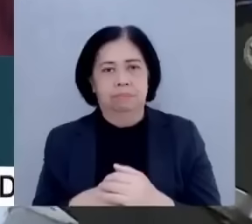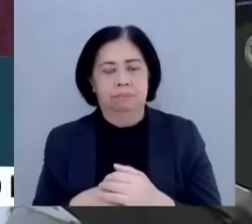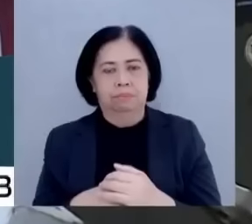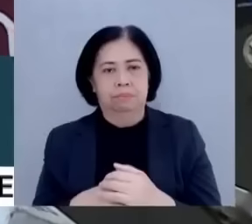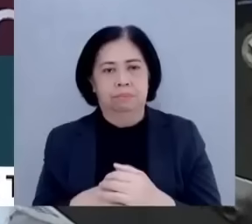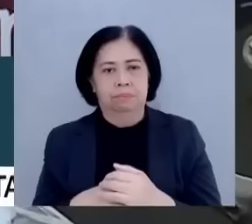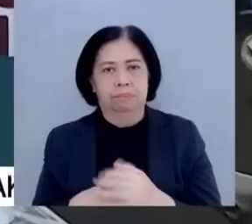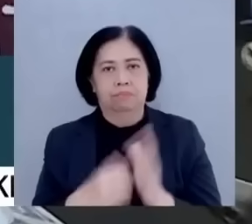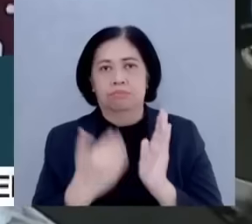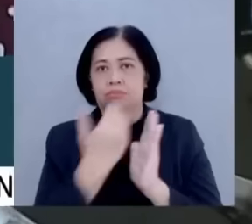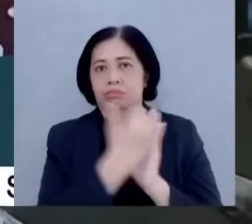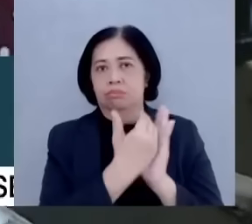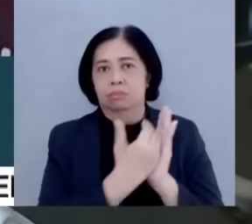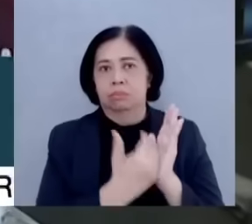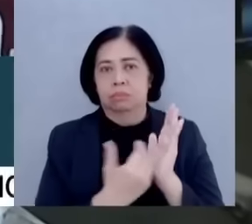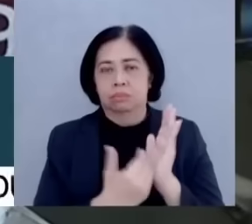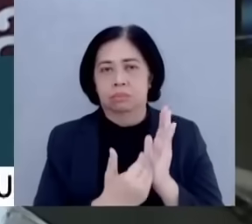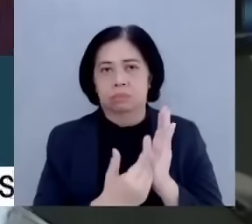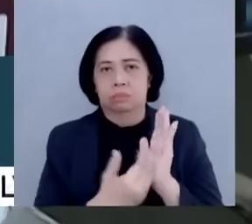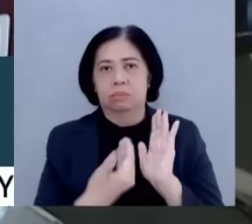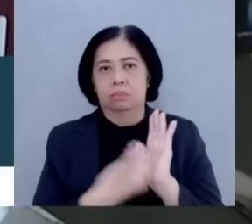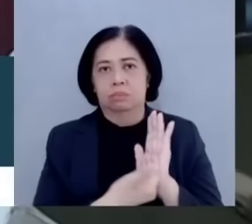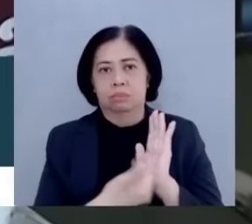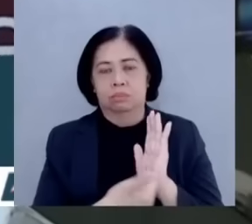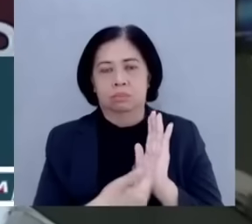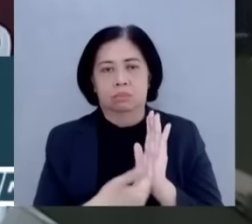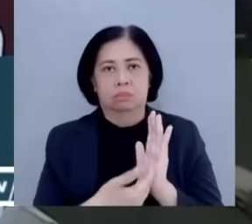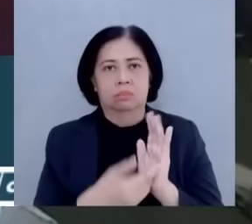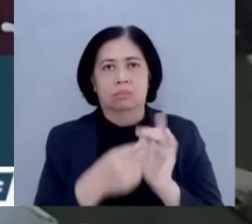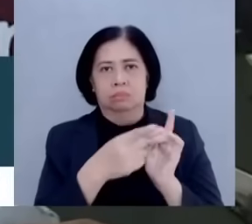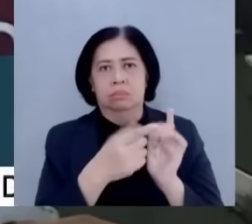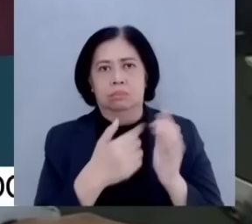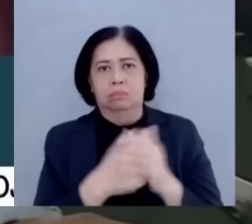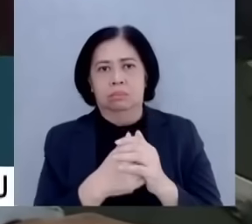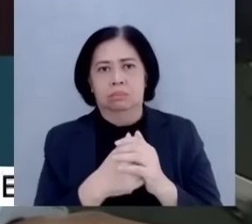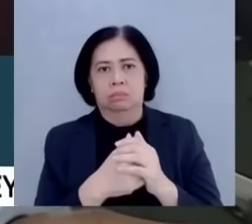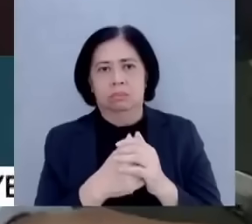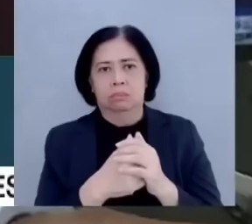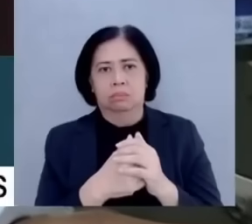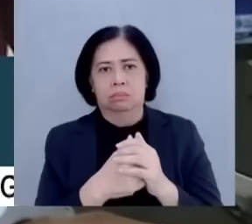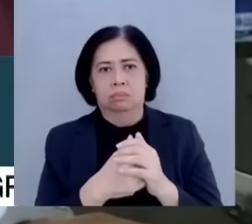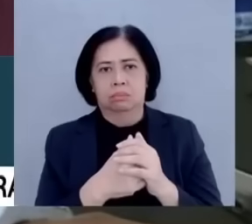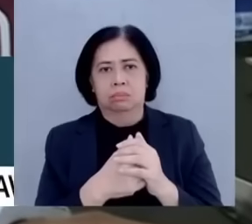list of proof that they are,